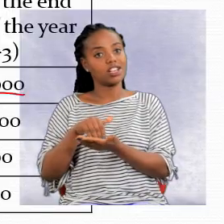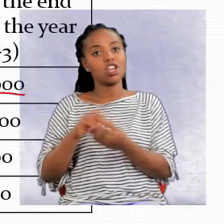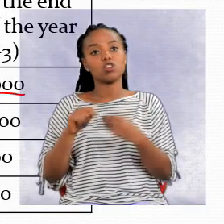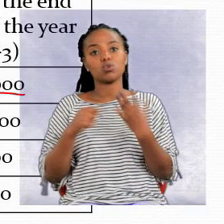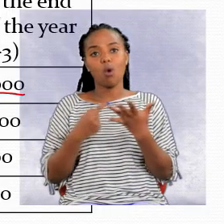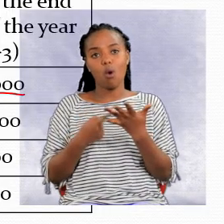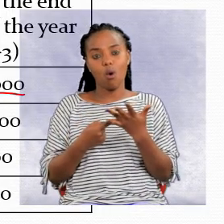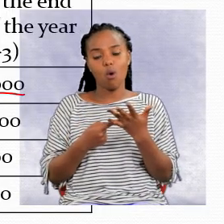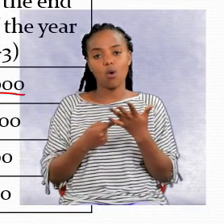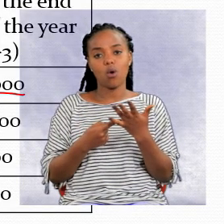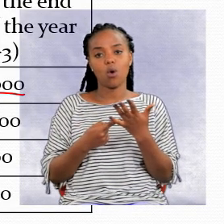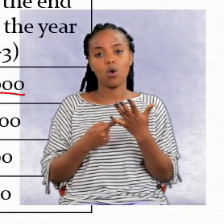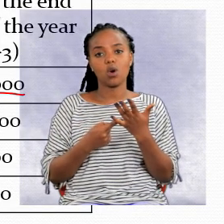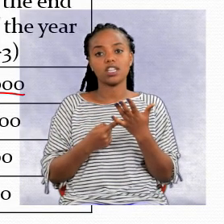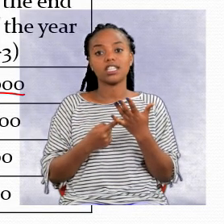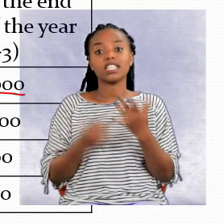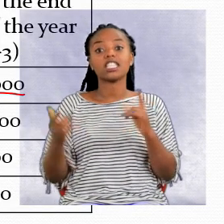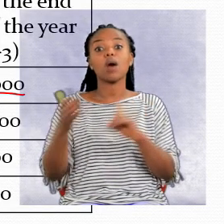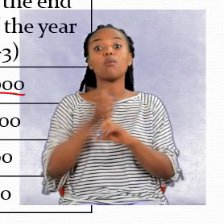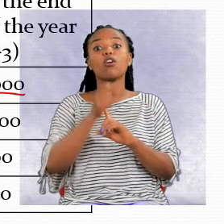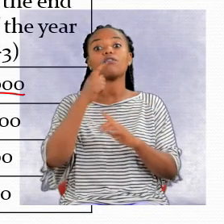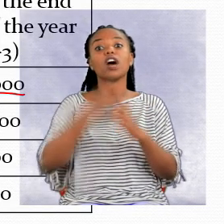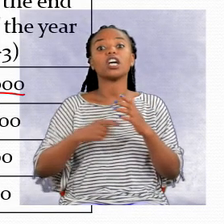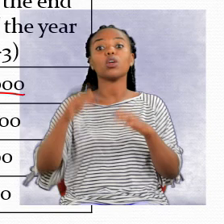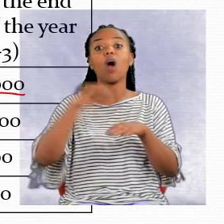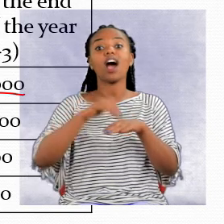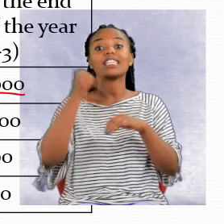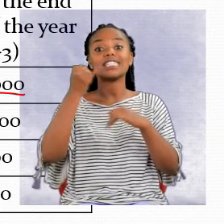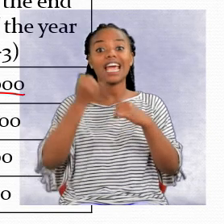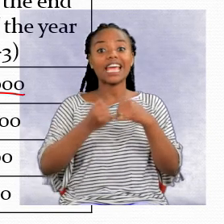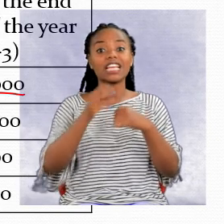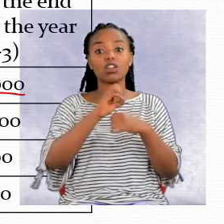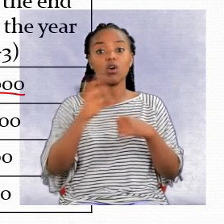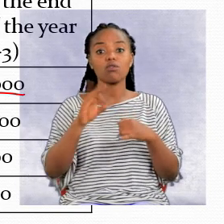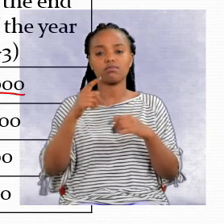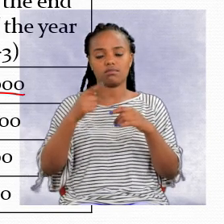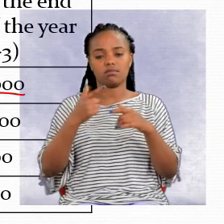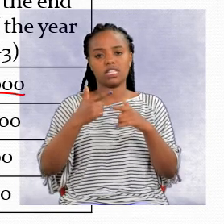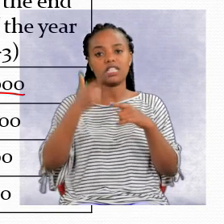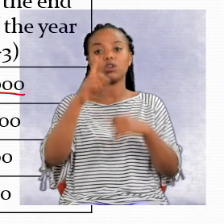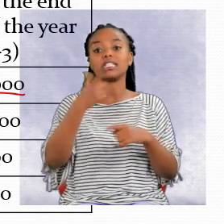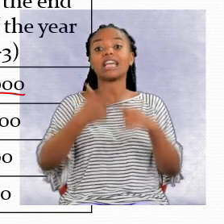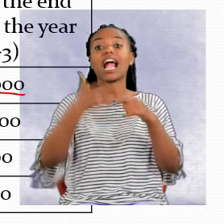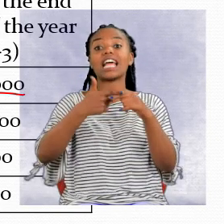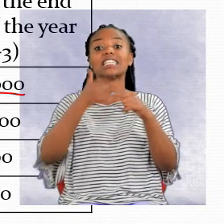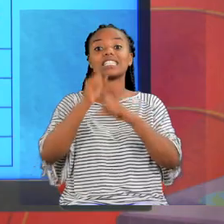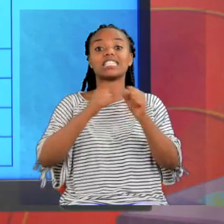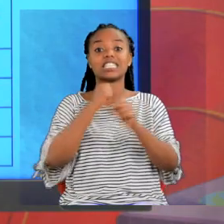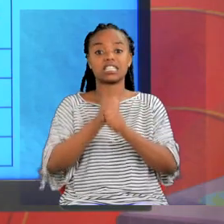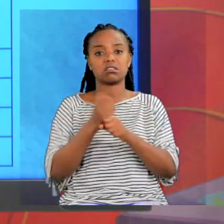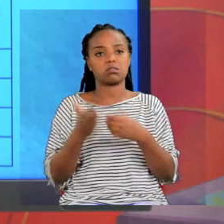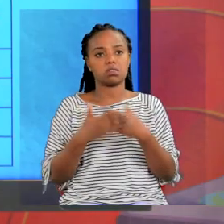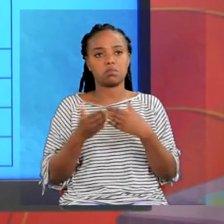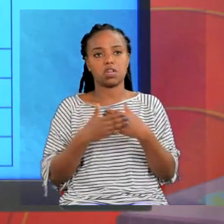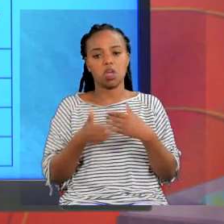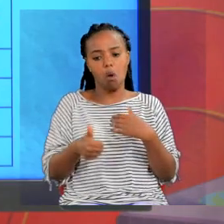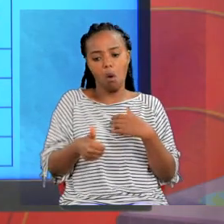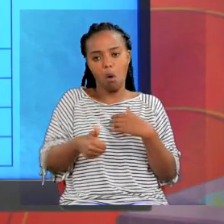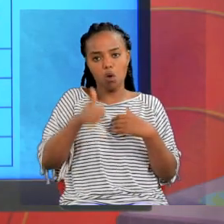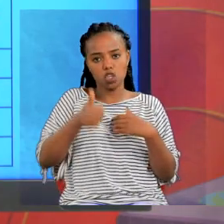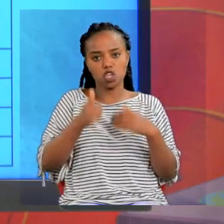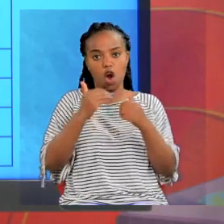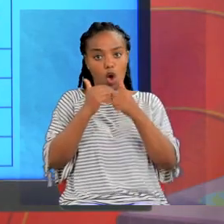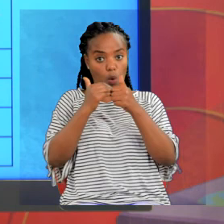So the book value at the end of the second year will be simply it is the original